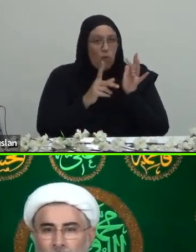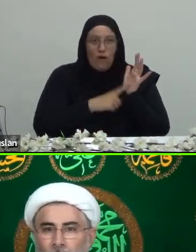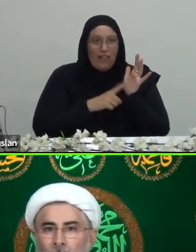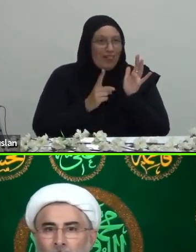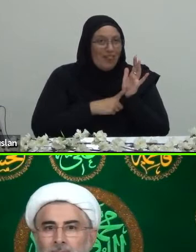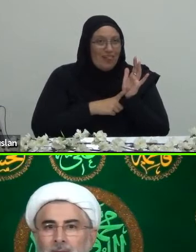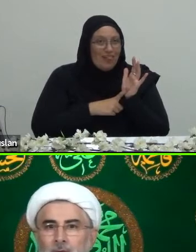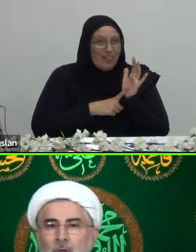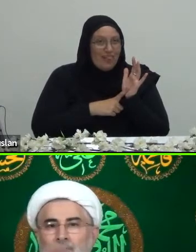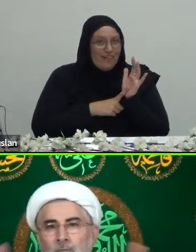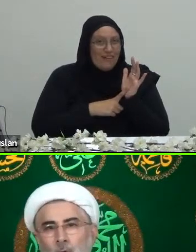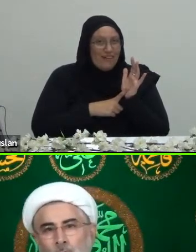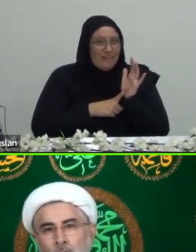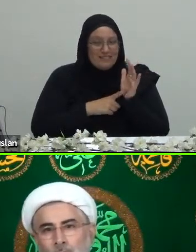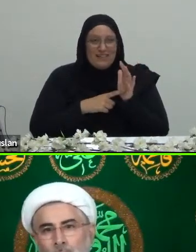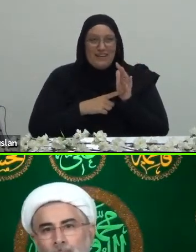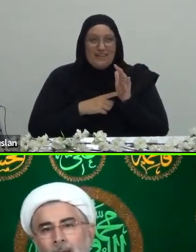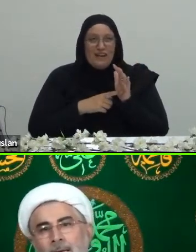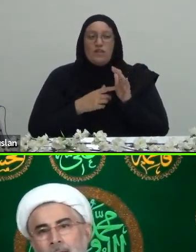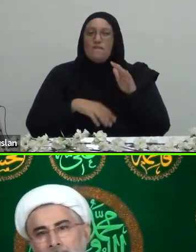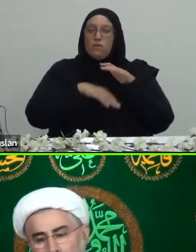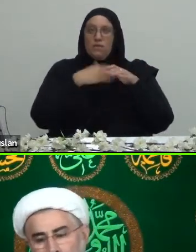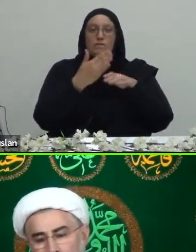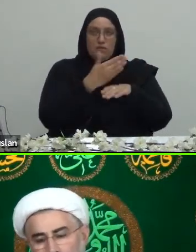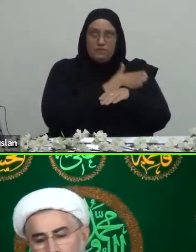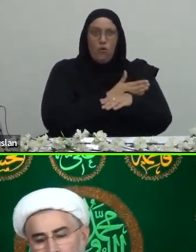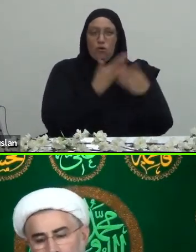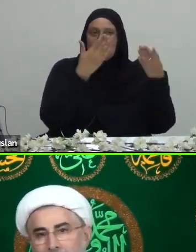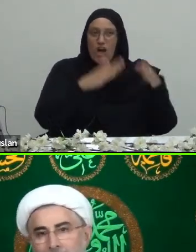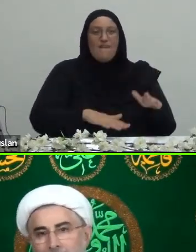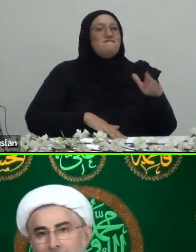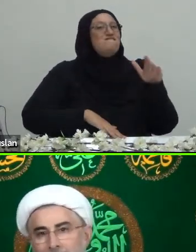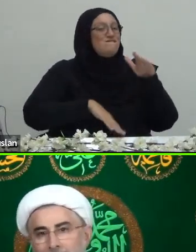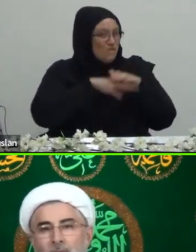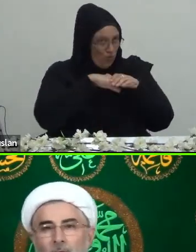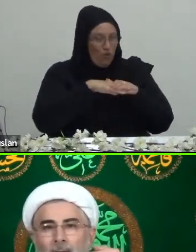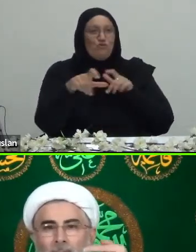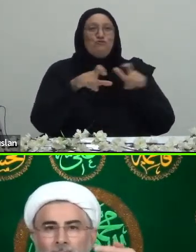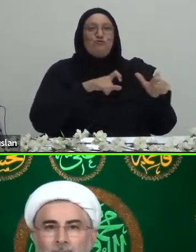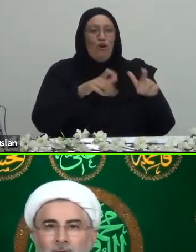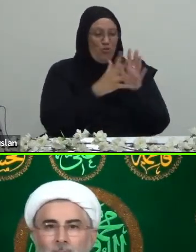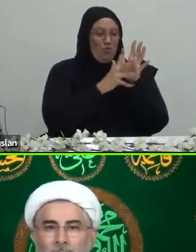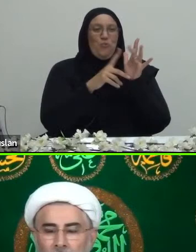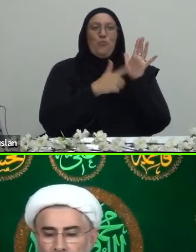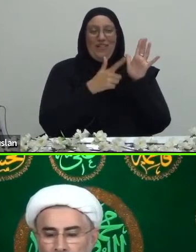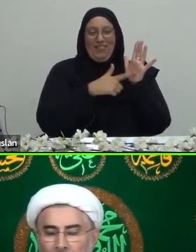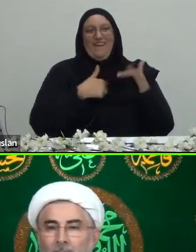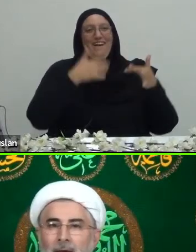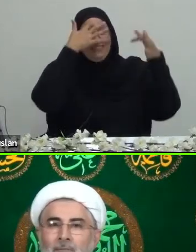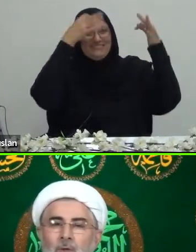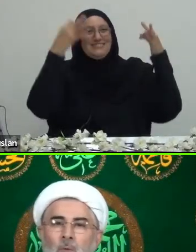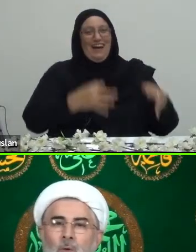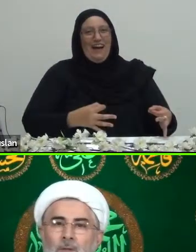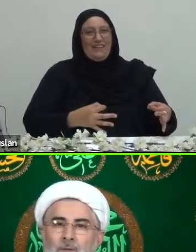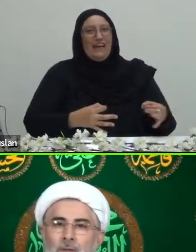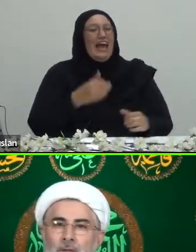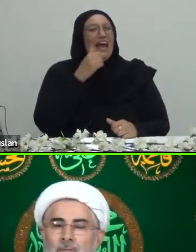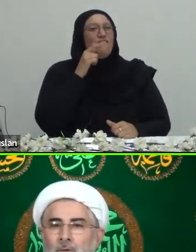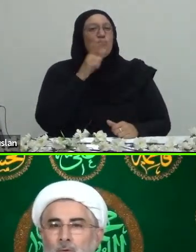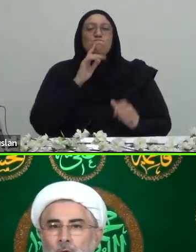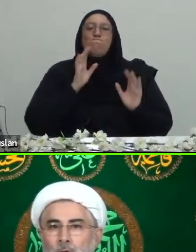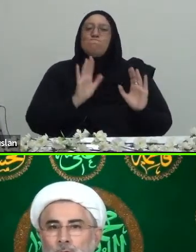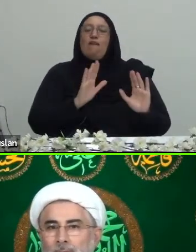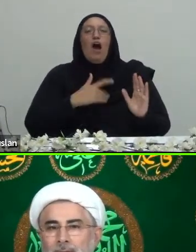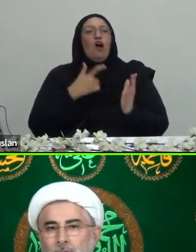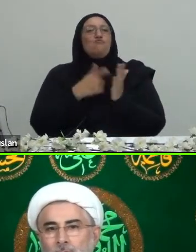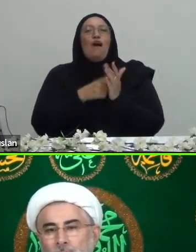step was before my death, you have full control. If I want to make a decision for after my death, I have only 1/3 of